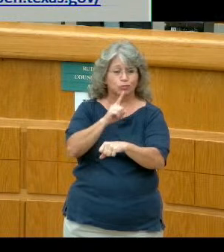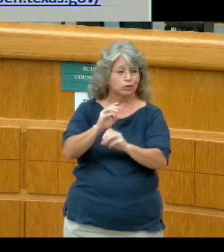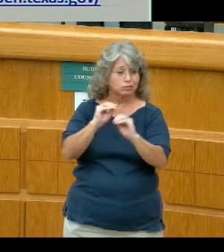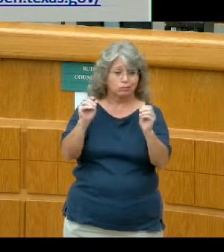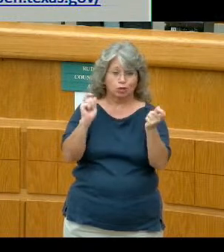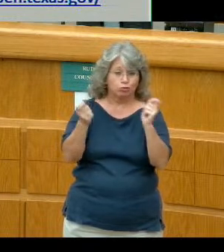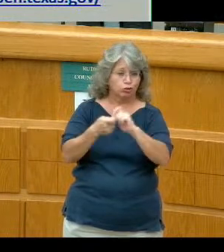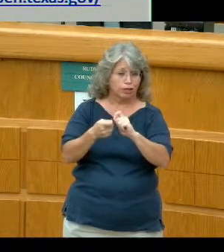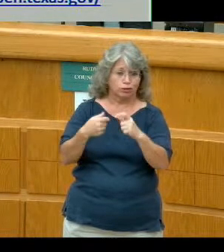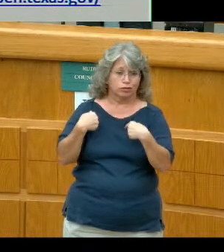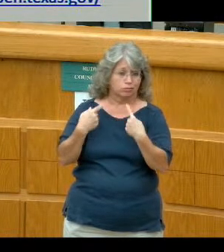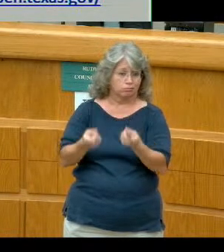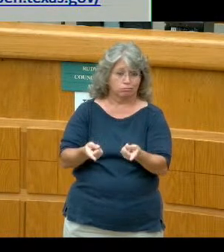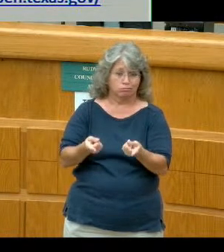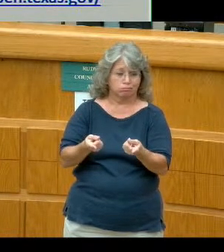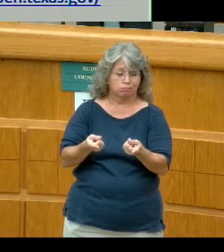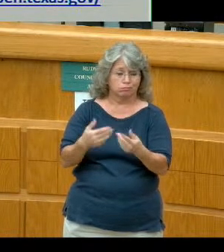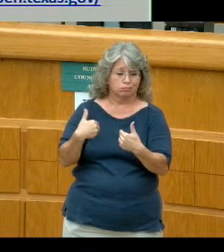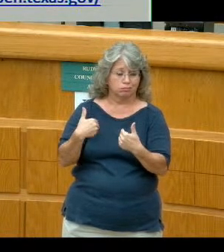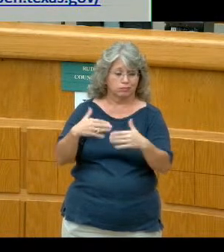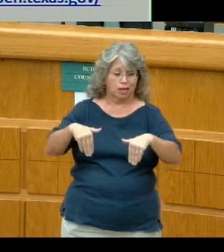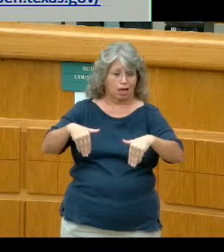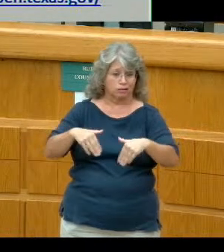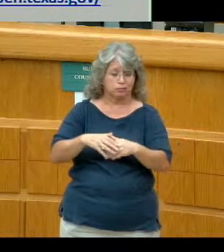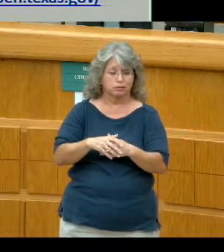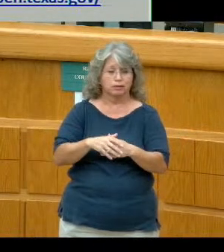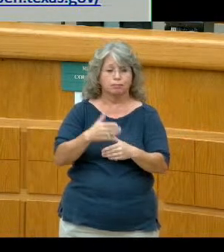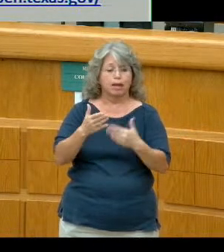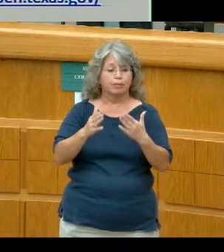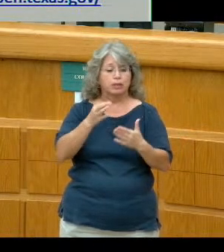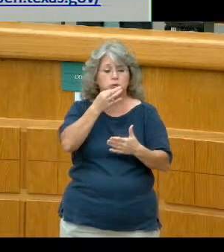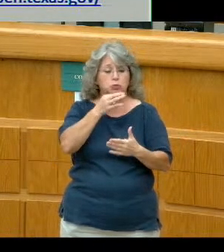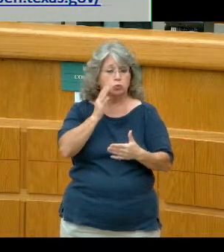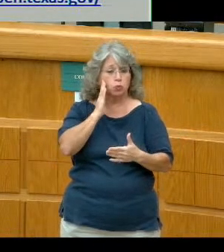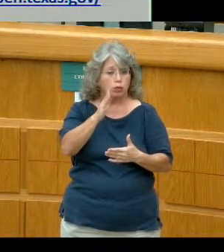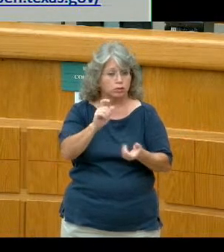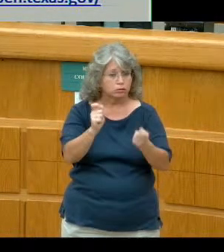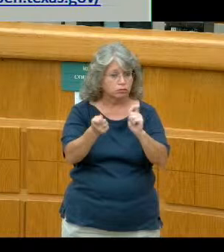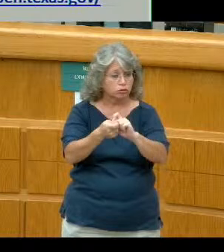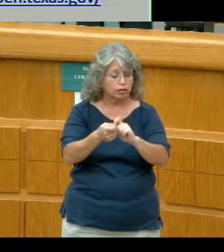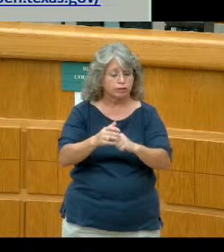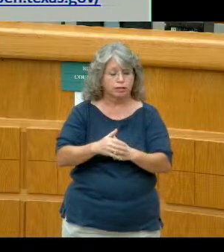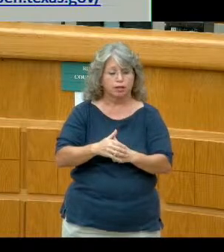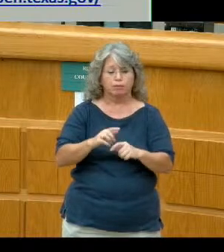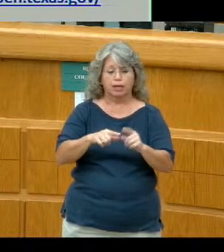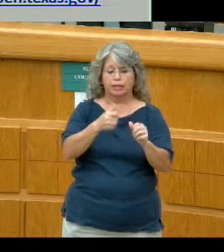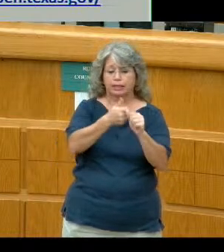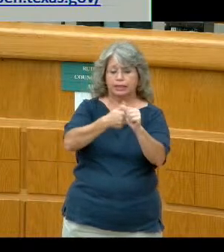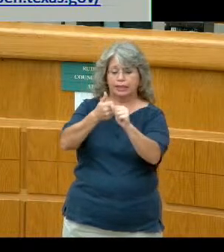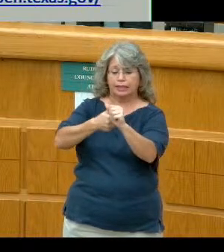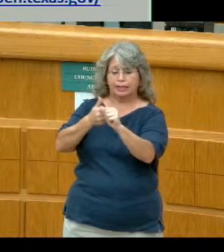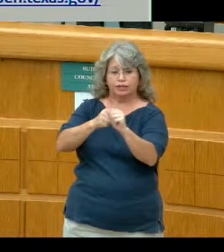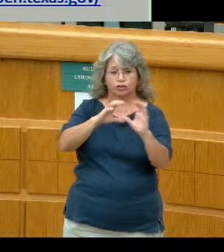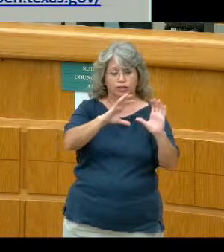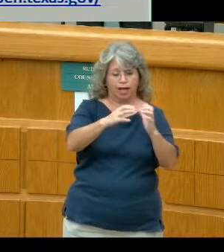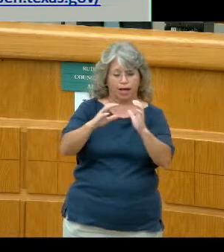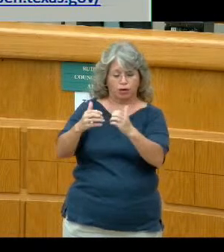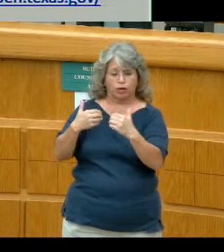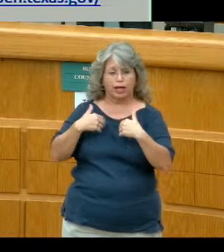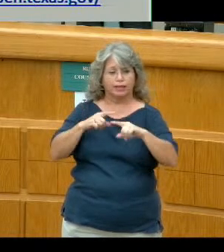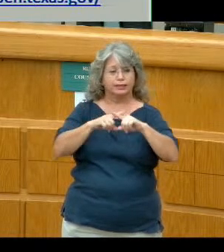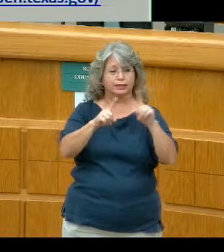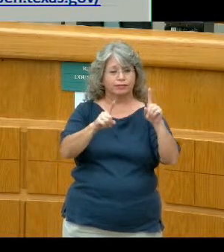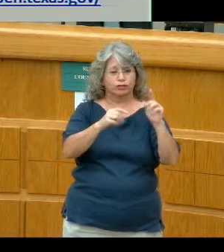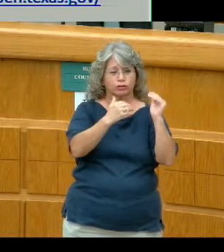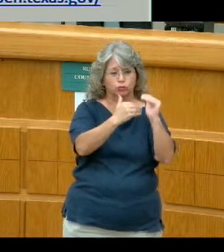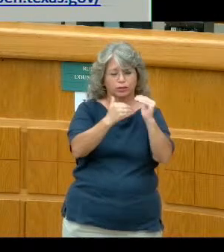haven't been any changes implemented yet. We're not sure if there's more changes coming, but right now, each one of these different categories has